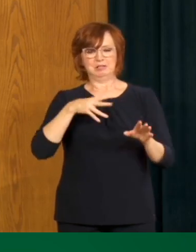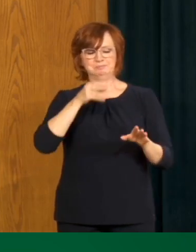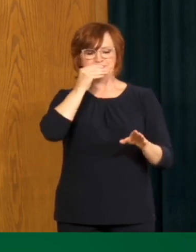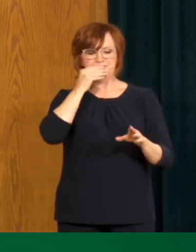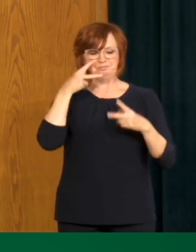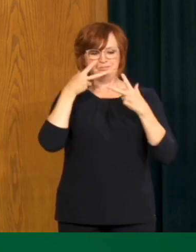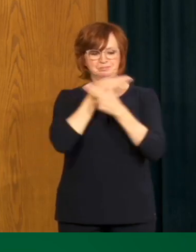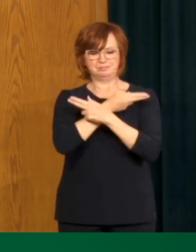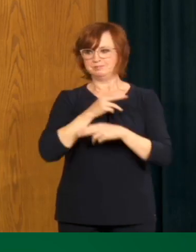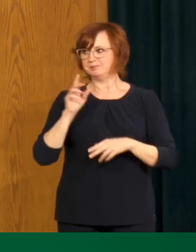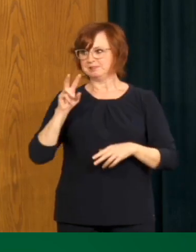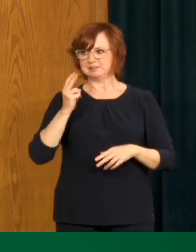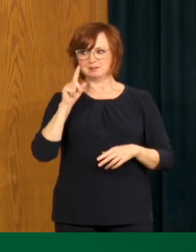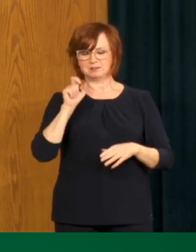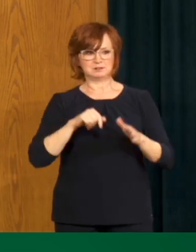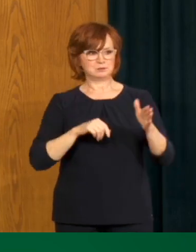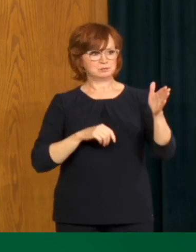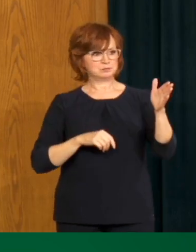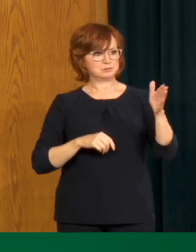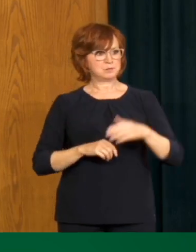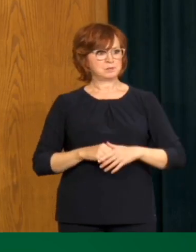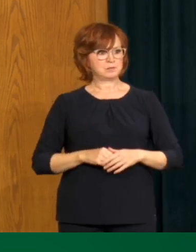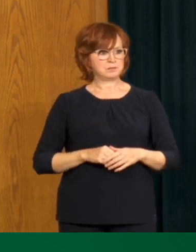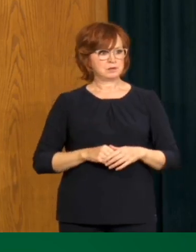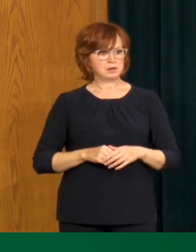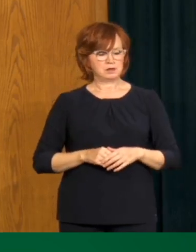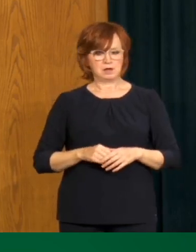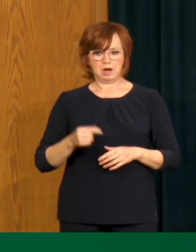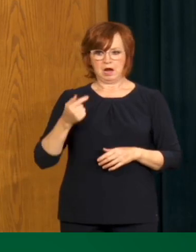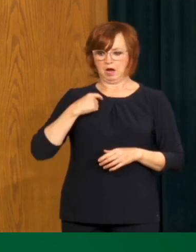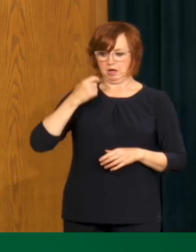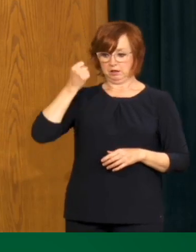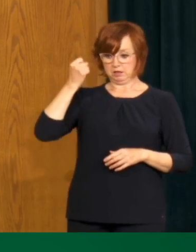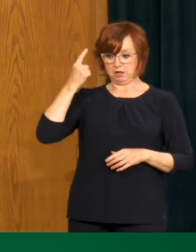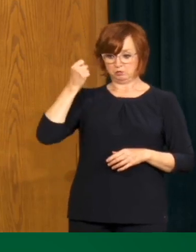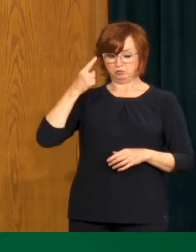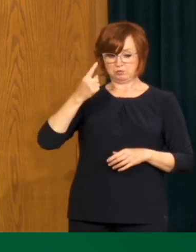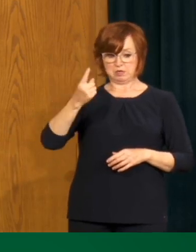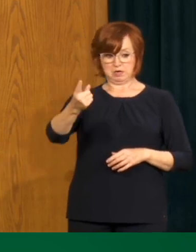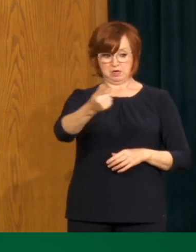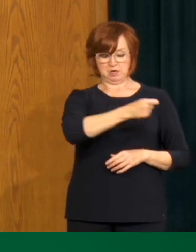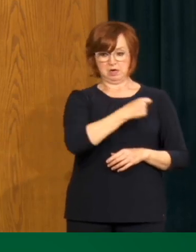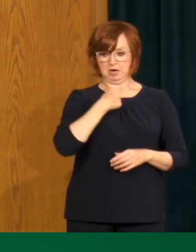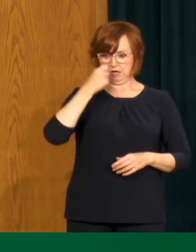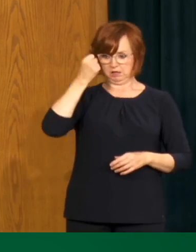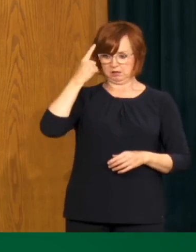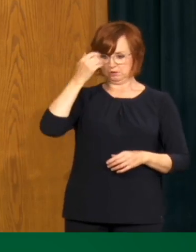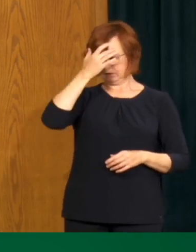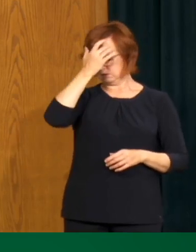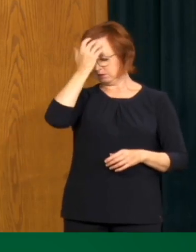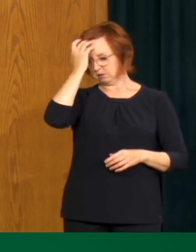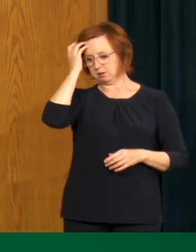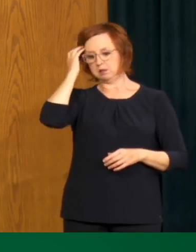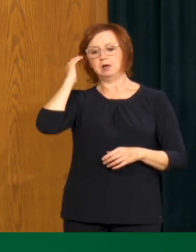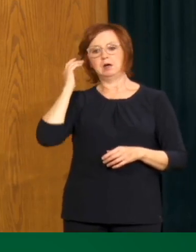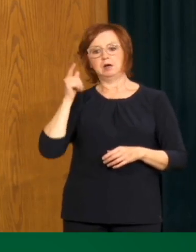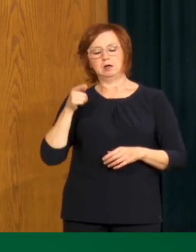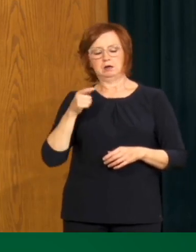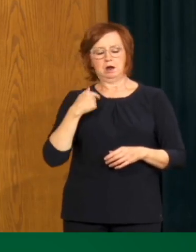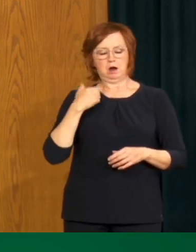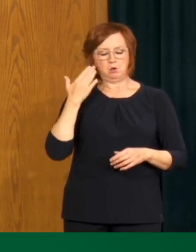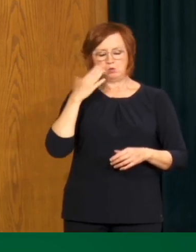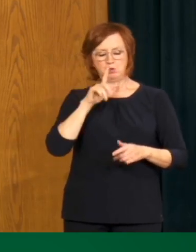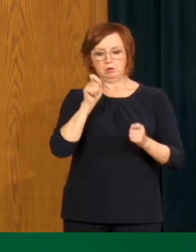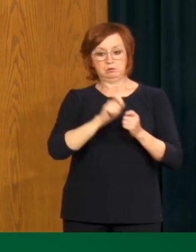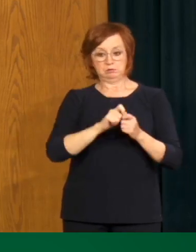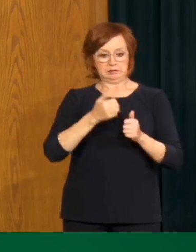I know that you're talking about the need to avoid a patchwork here, and I'm not sure if there are any cities or towns right now that have indicated a desire to make